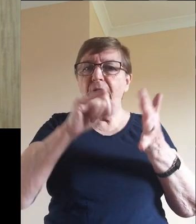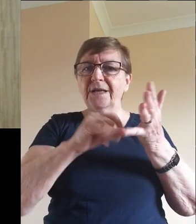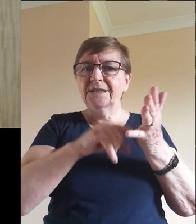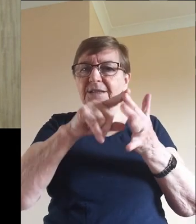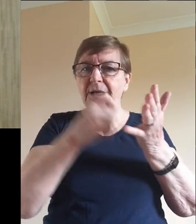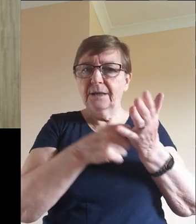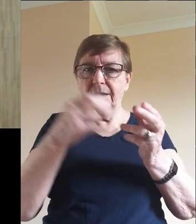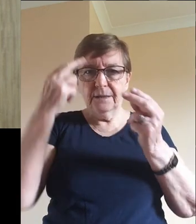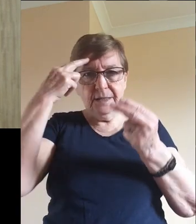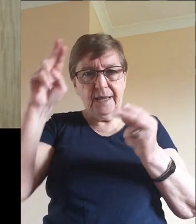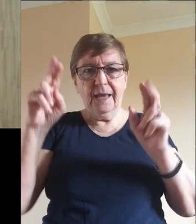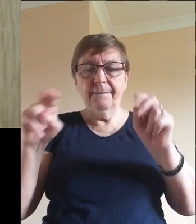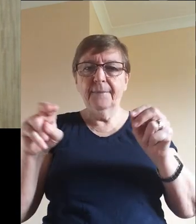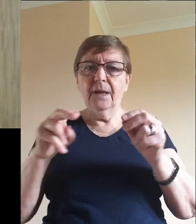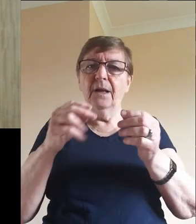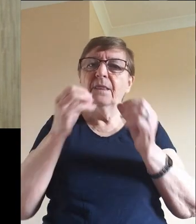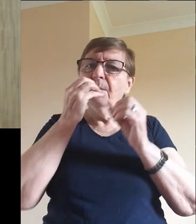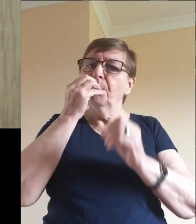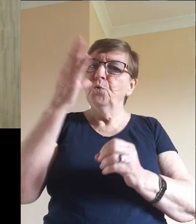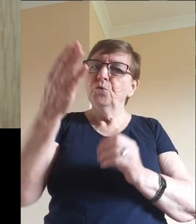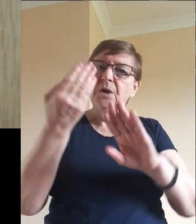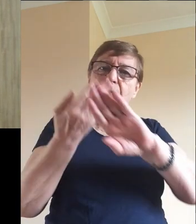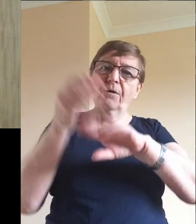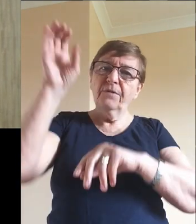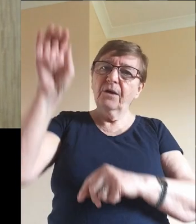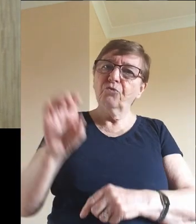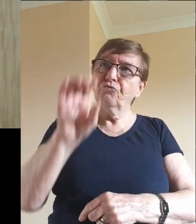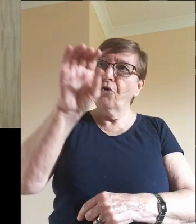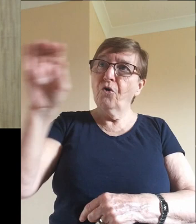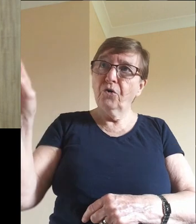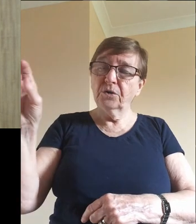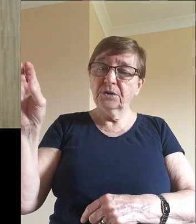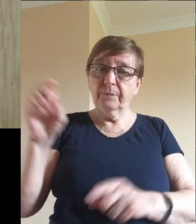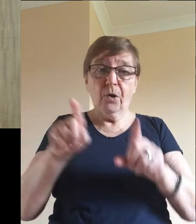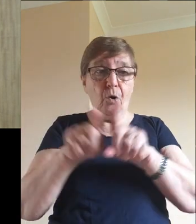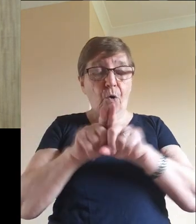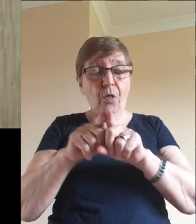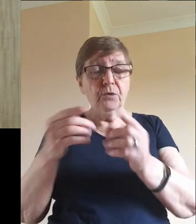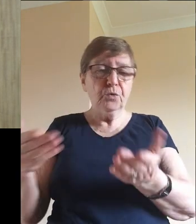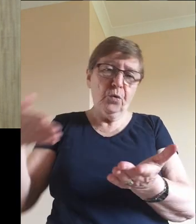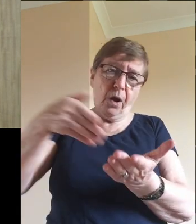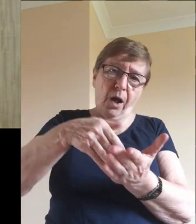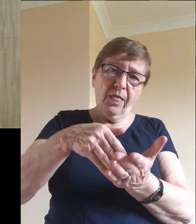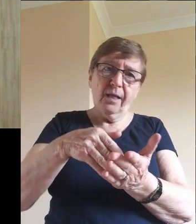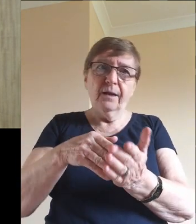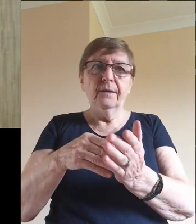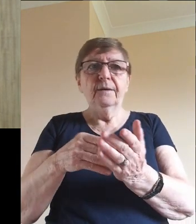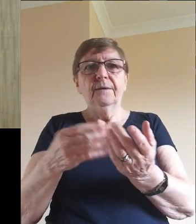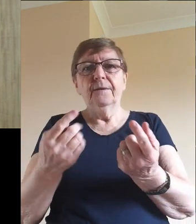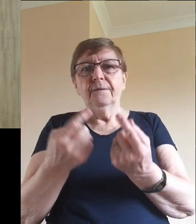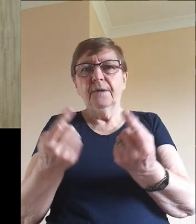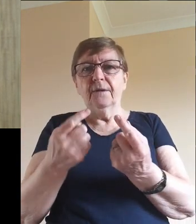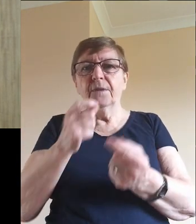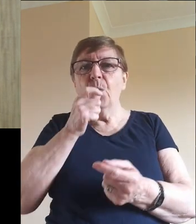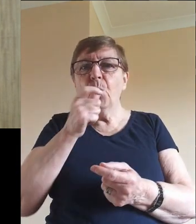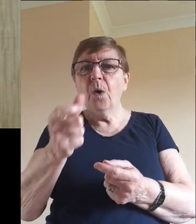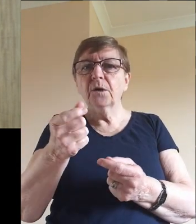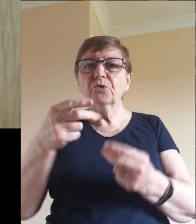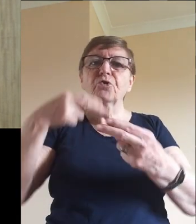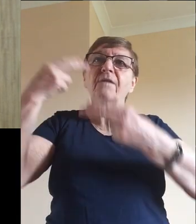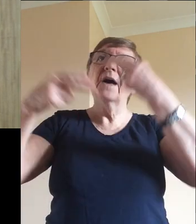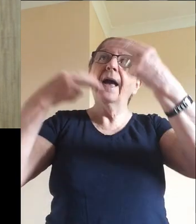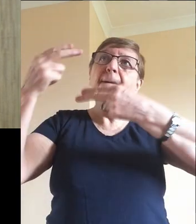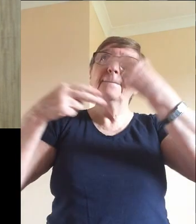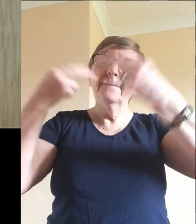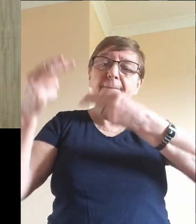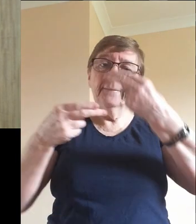that has been helping through the studies, but also in addition to writing the book, Tim Chester also wrote the words of a hymn, and we're